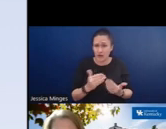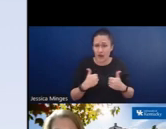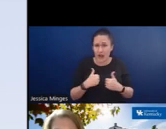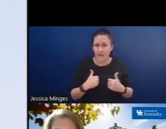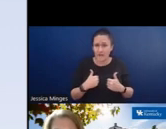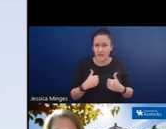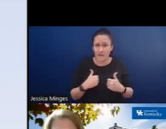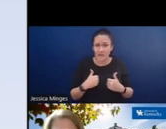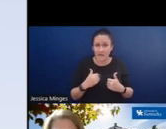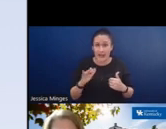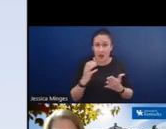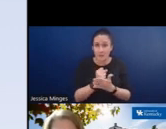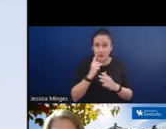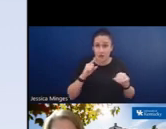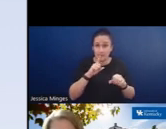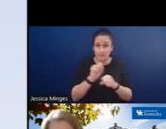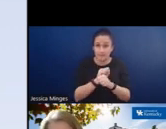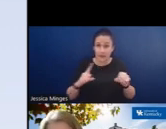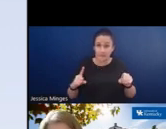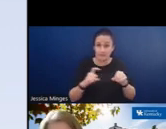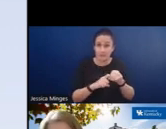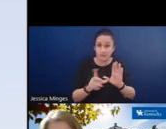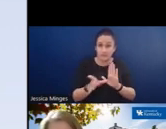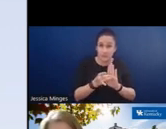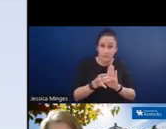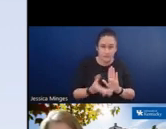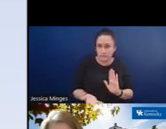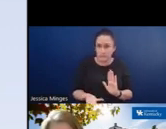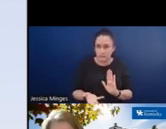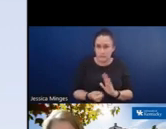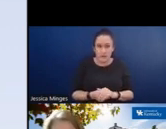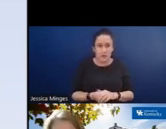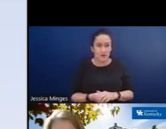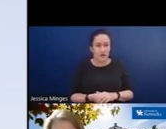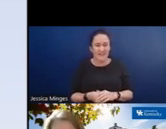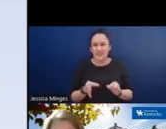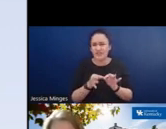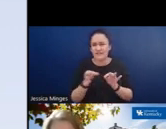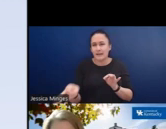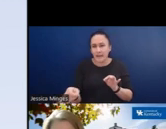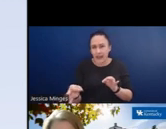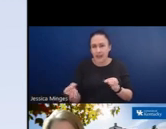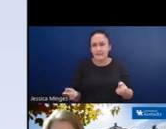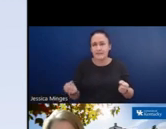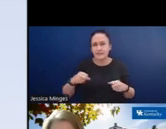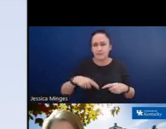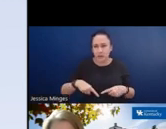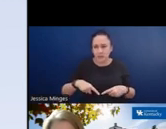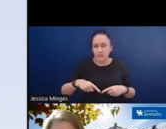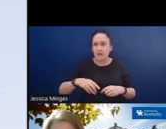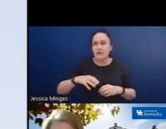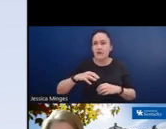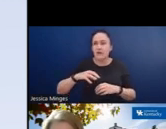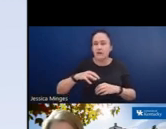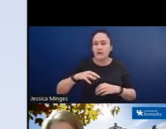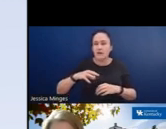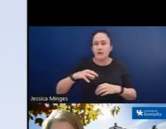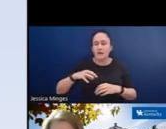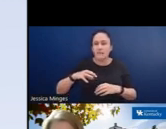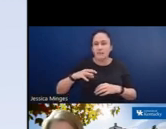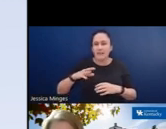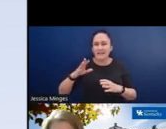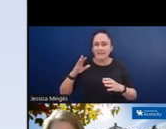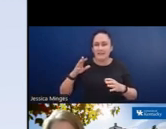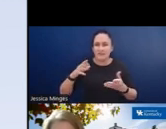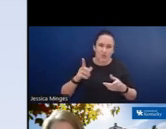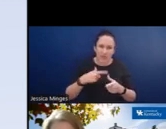egg to meet. And so, and not never ovulate, it just delays ovulation, it delays it long enough so that the sperm kind